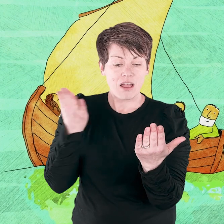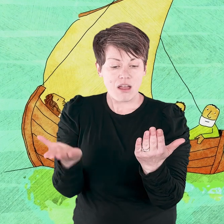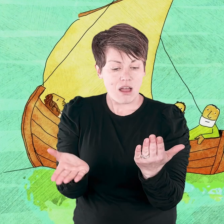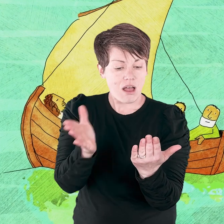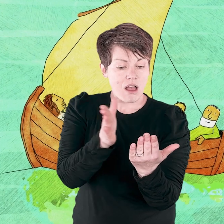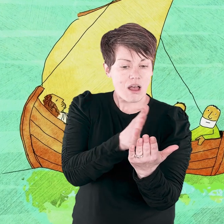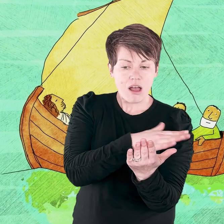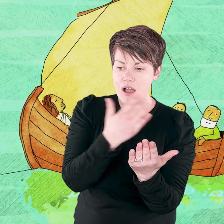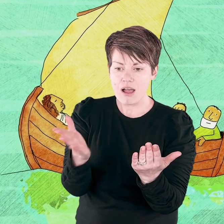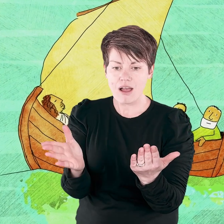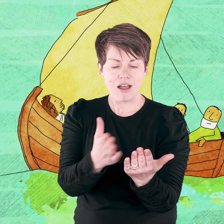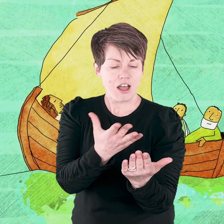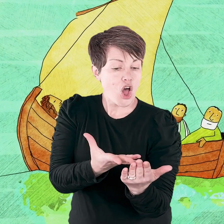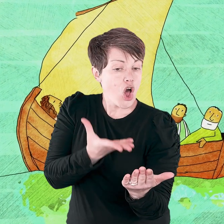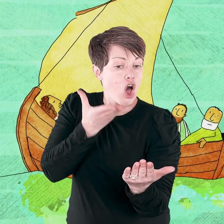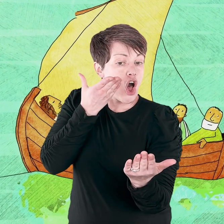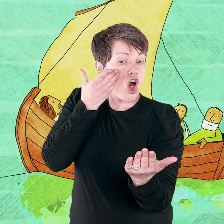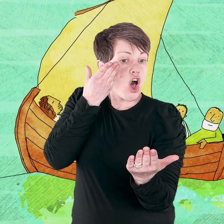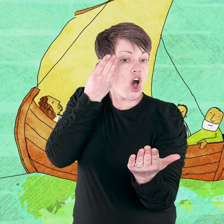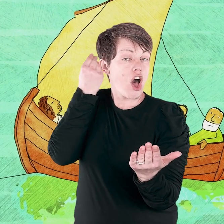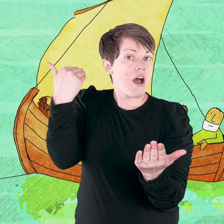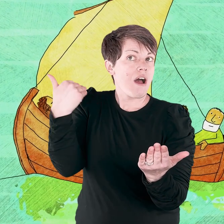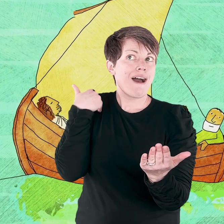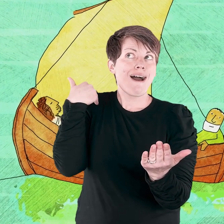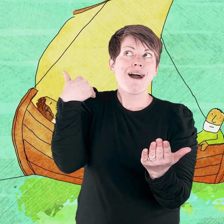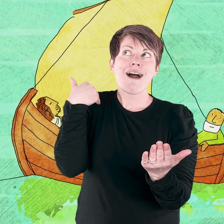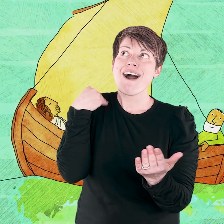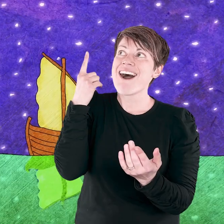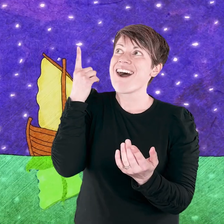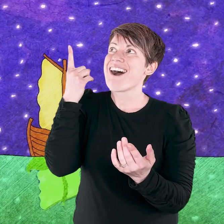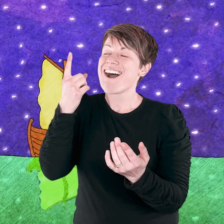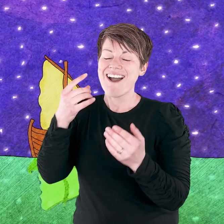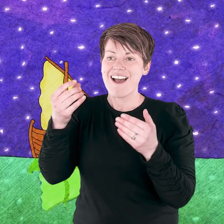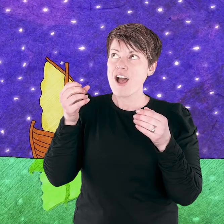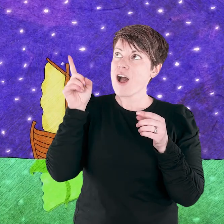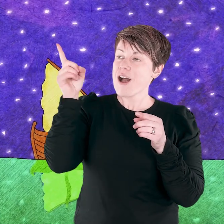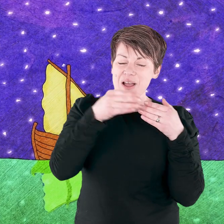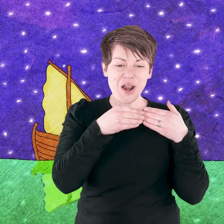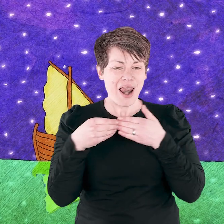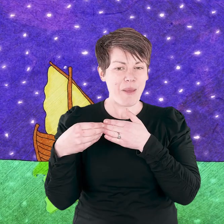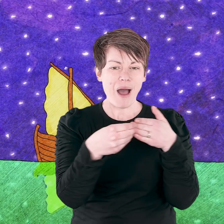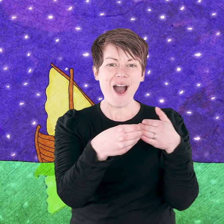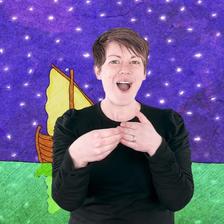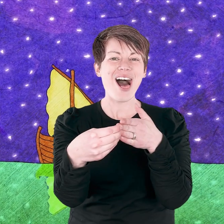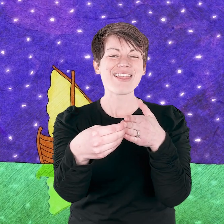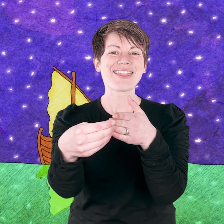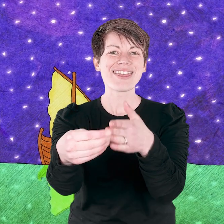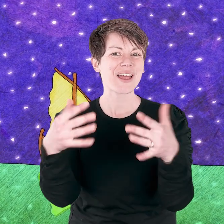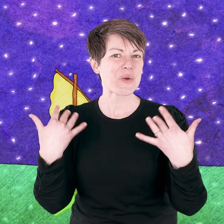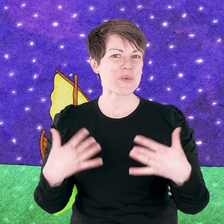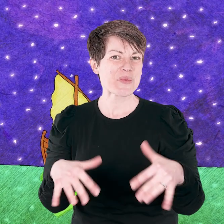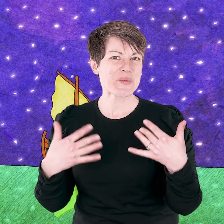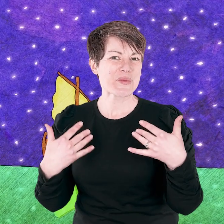On every page a voice is calling, let wonder light the path.